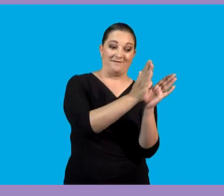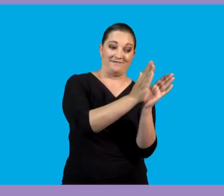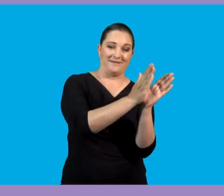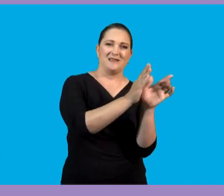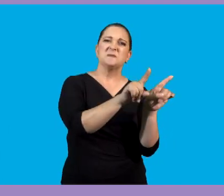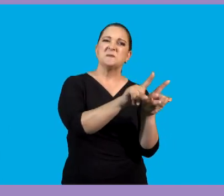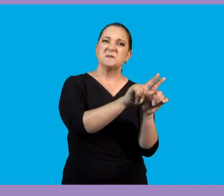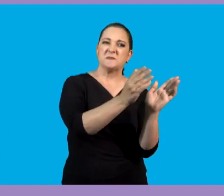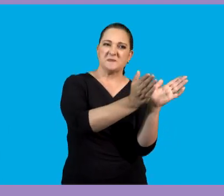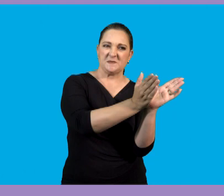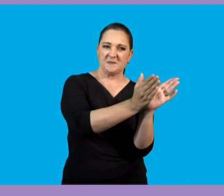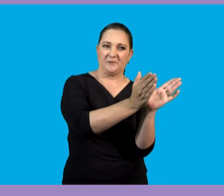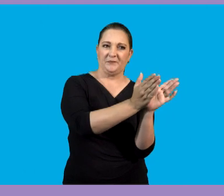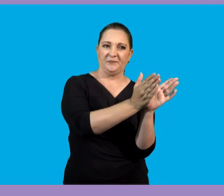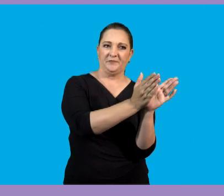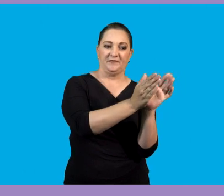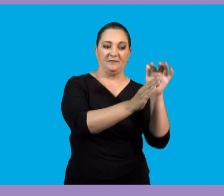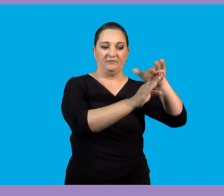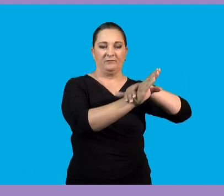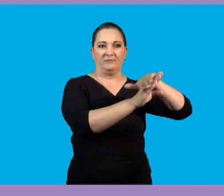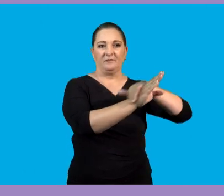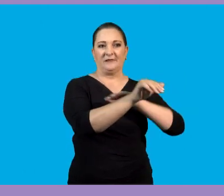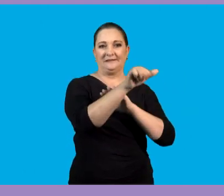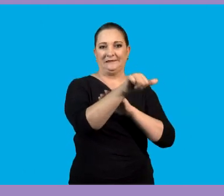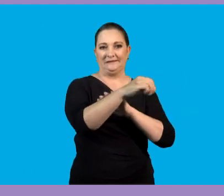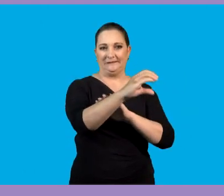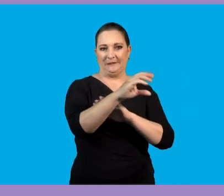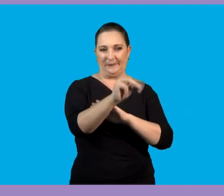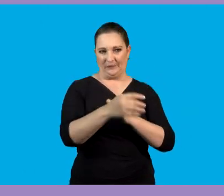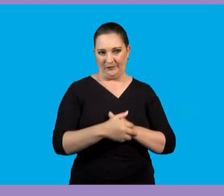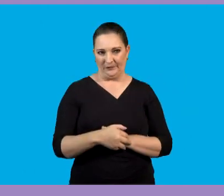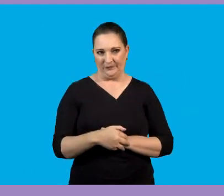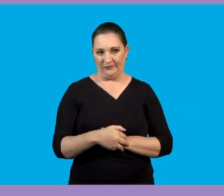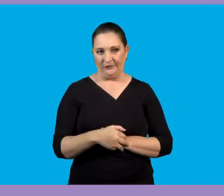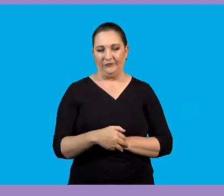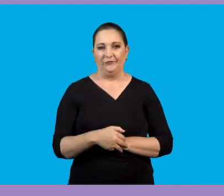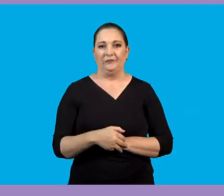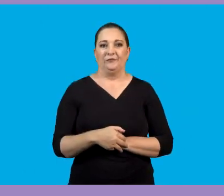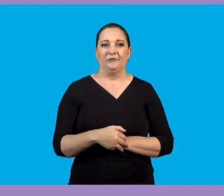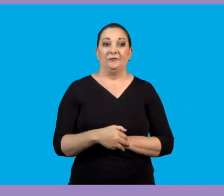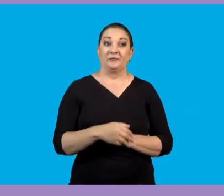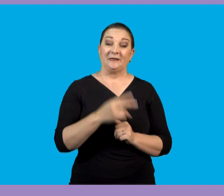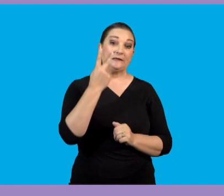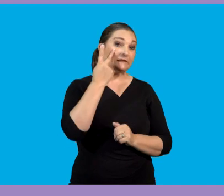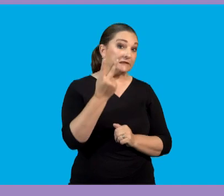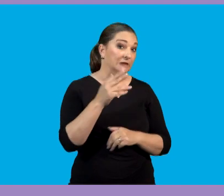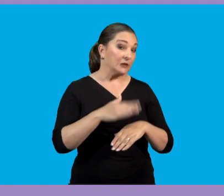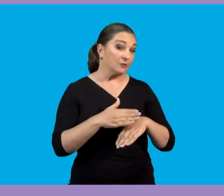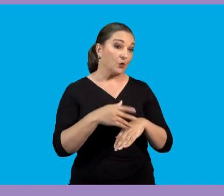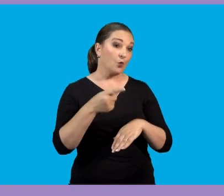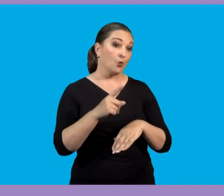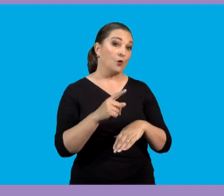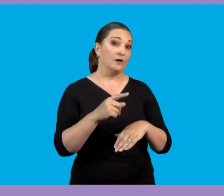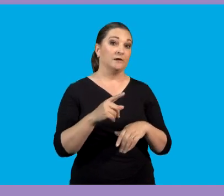as well PR has been given as 16 centimeters, this means that QR is also 16 centimeters. And we can see